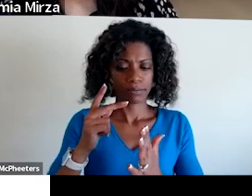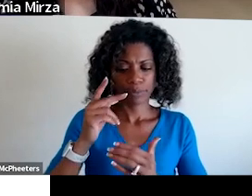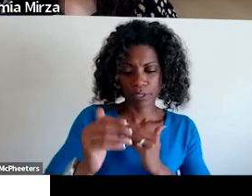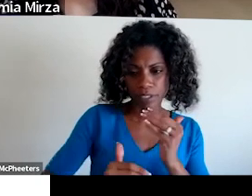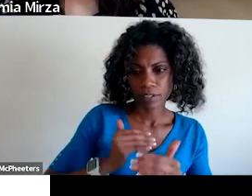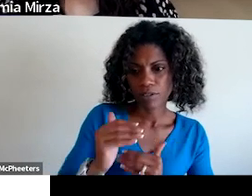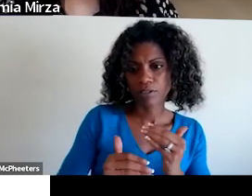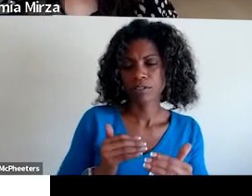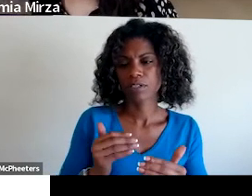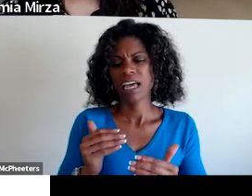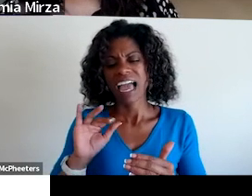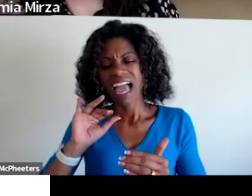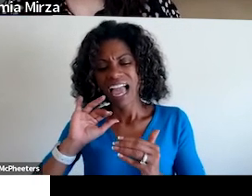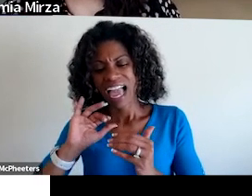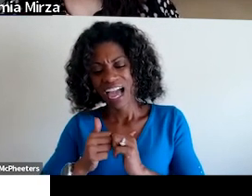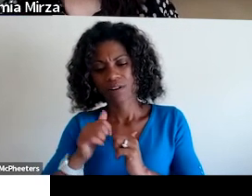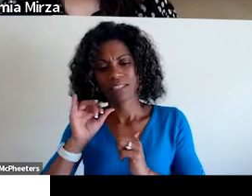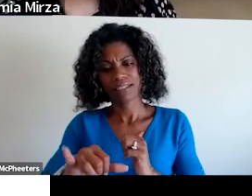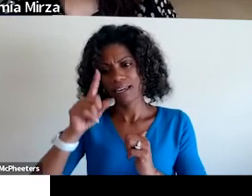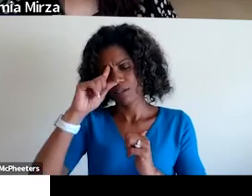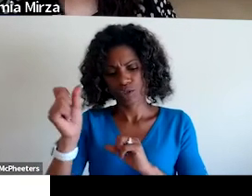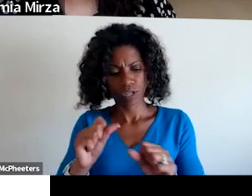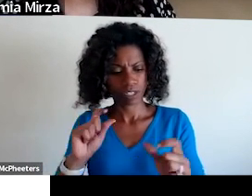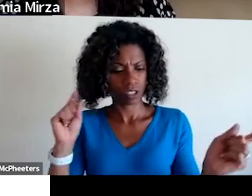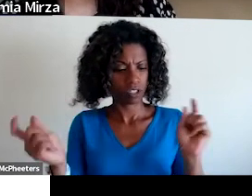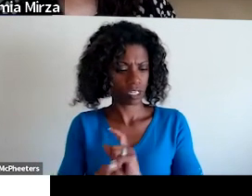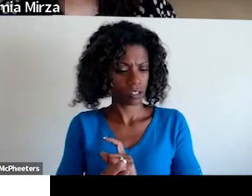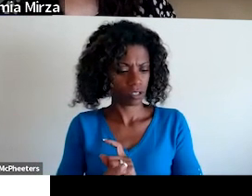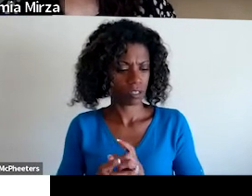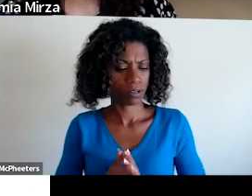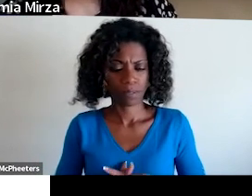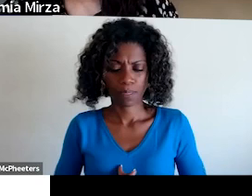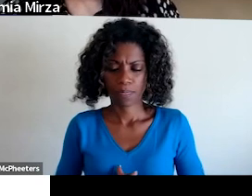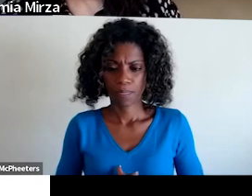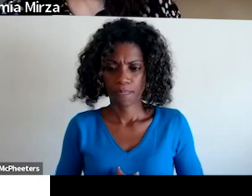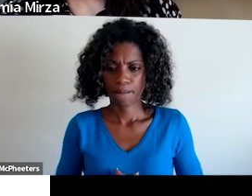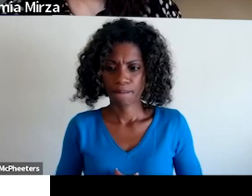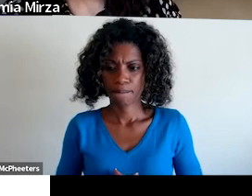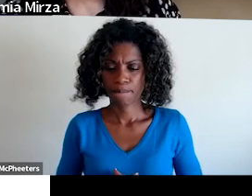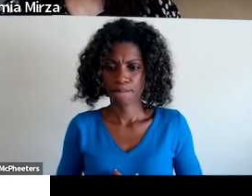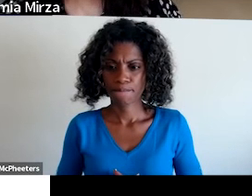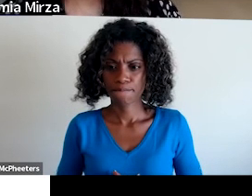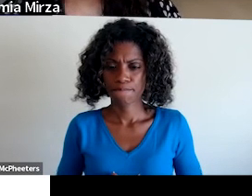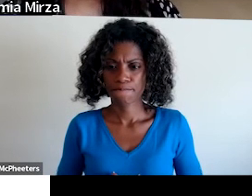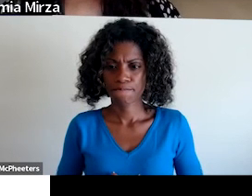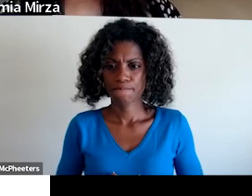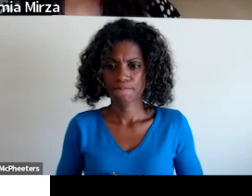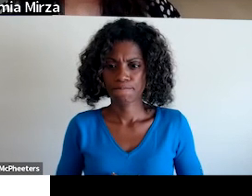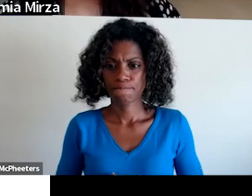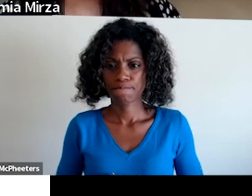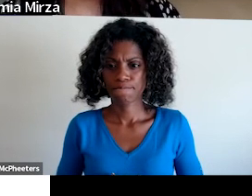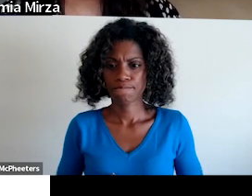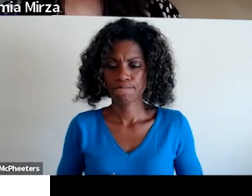has our strategy changed? And now do we need to go back and change our statements and refresh those? A lot of organizations